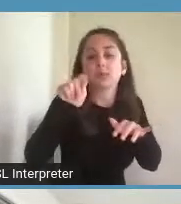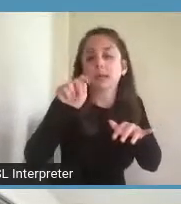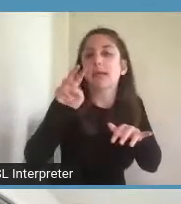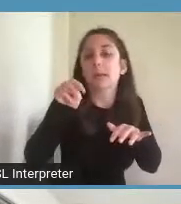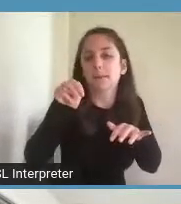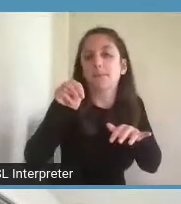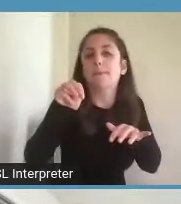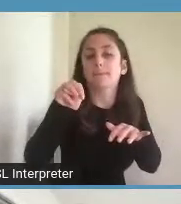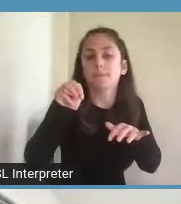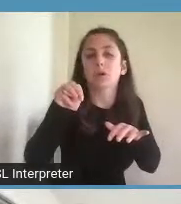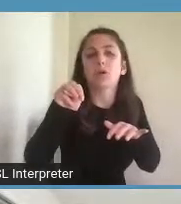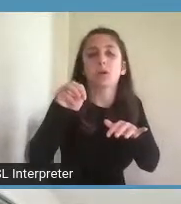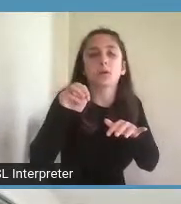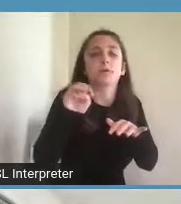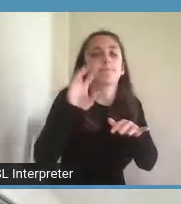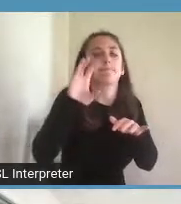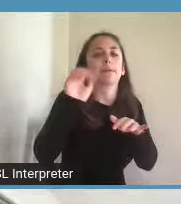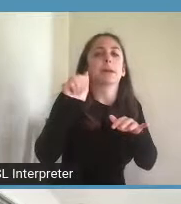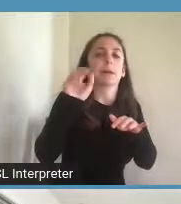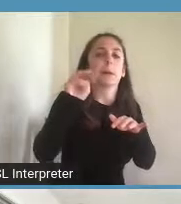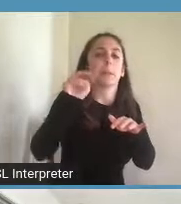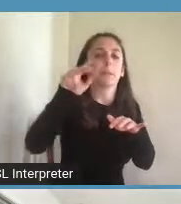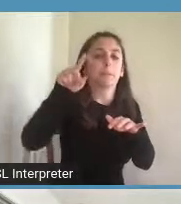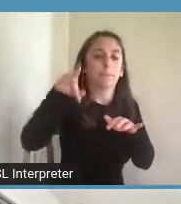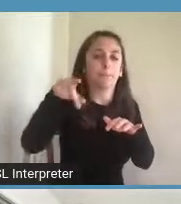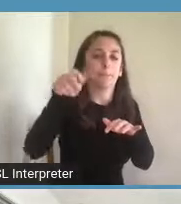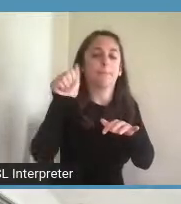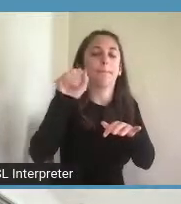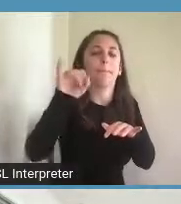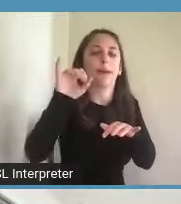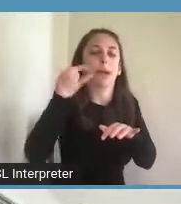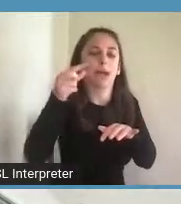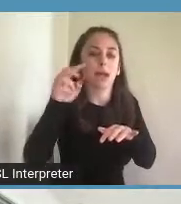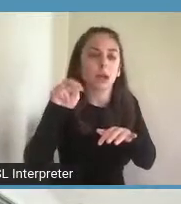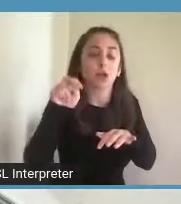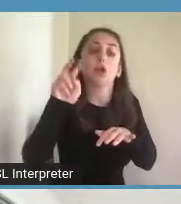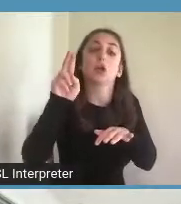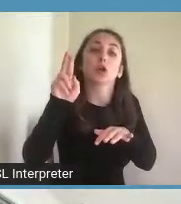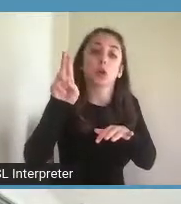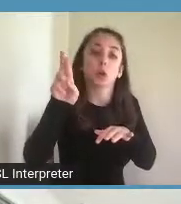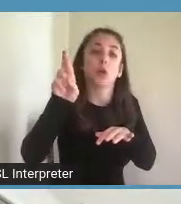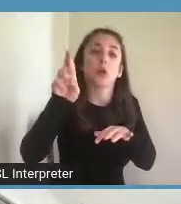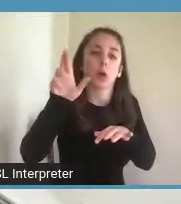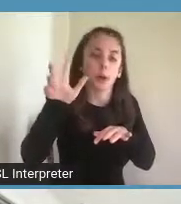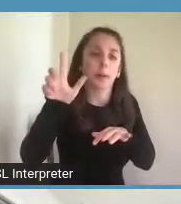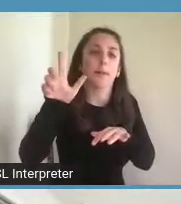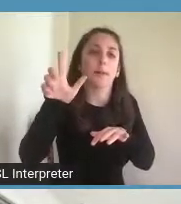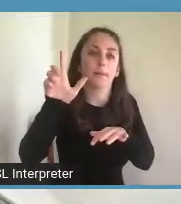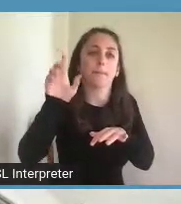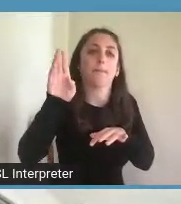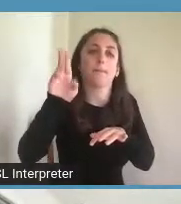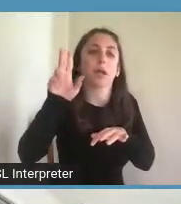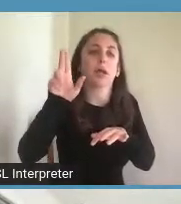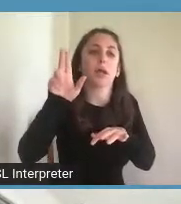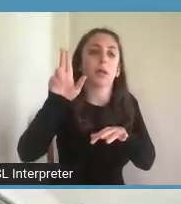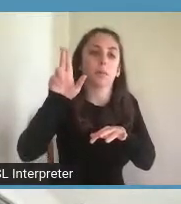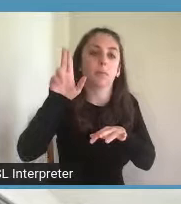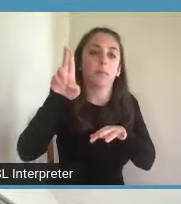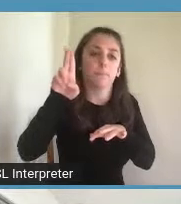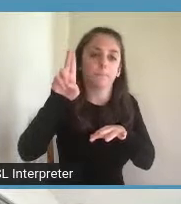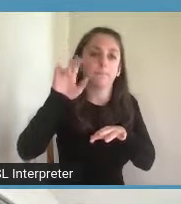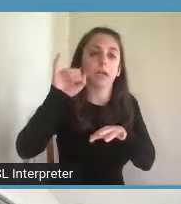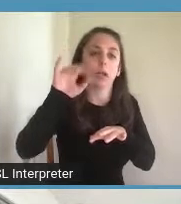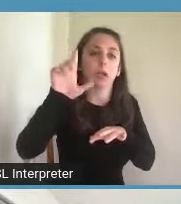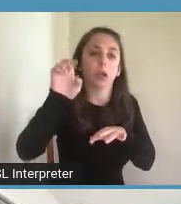or Campaign URL Builder, you'll pull this up, which just helps you build out a URL with a UTM code in